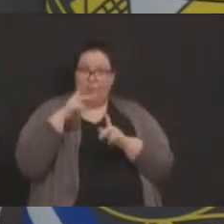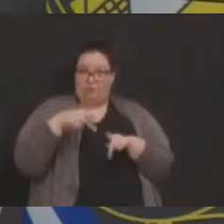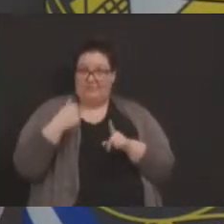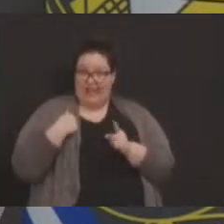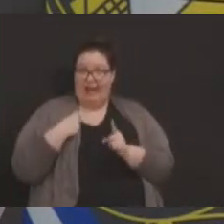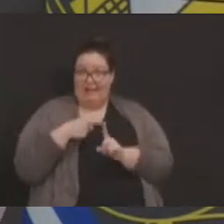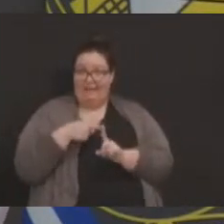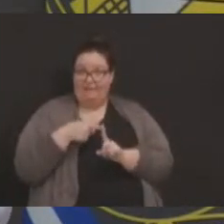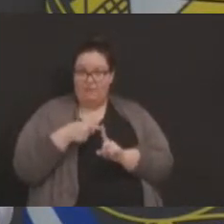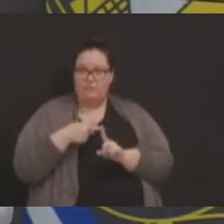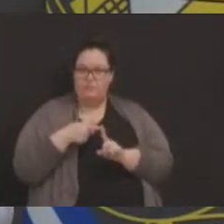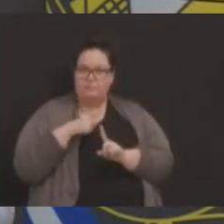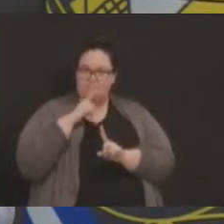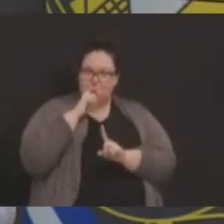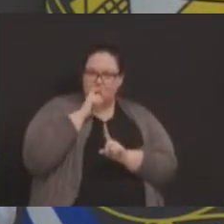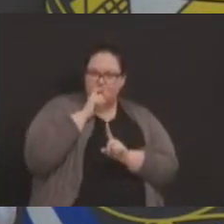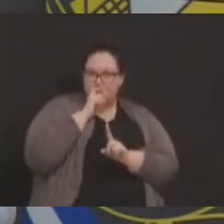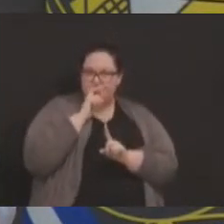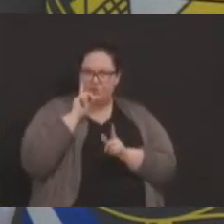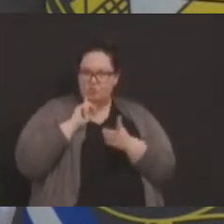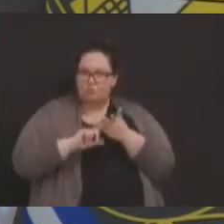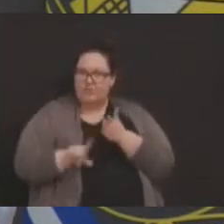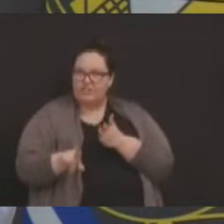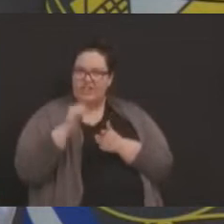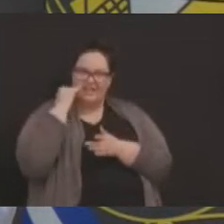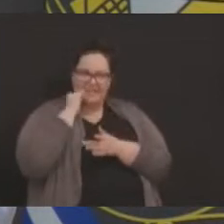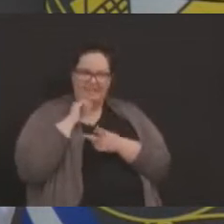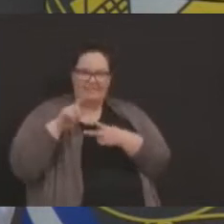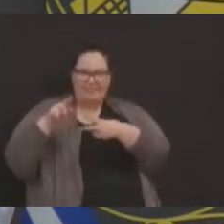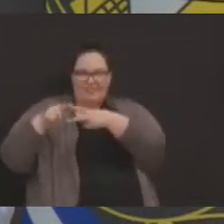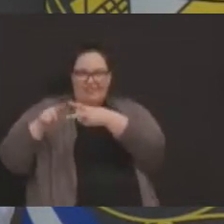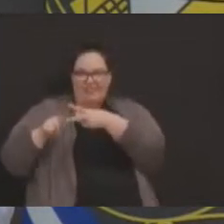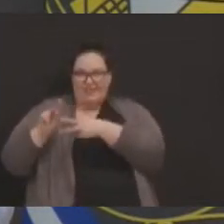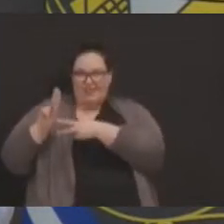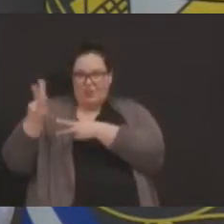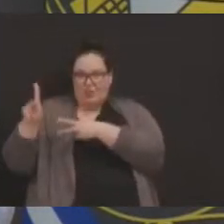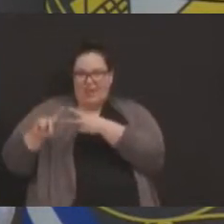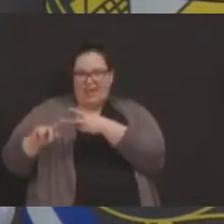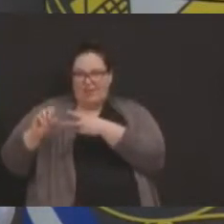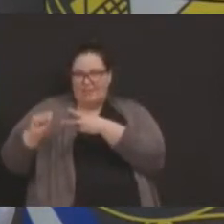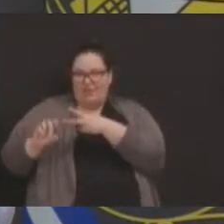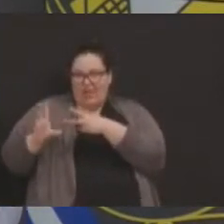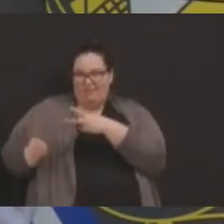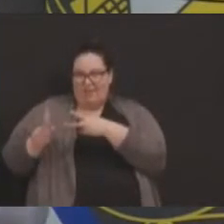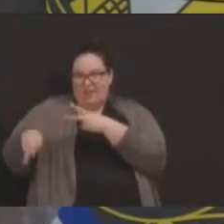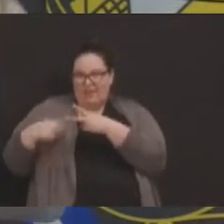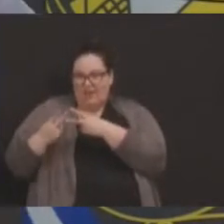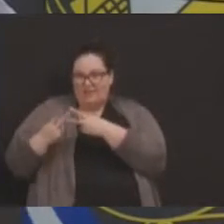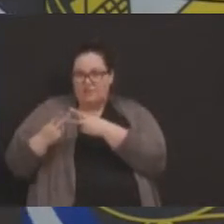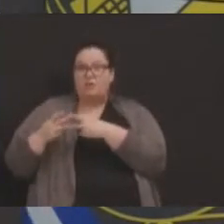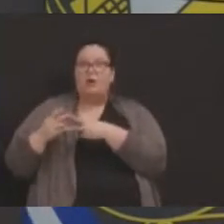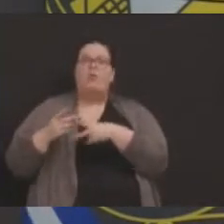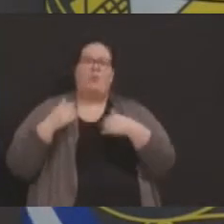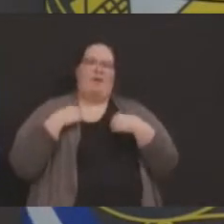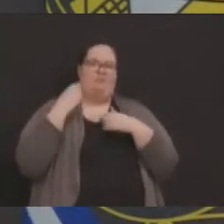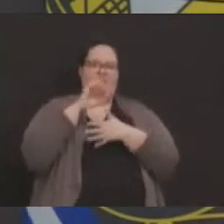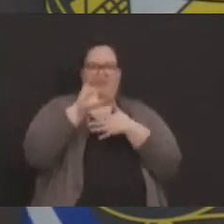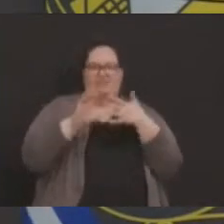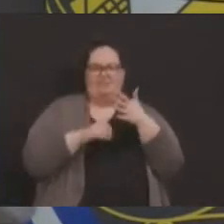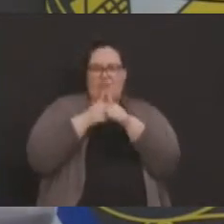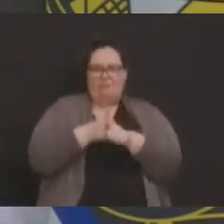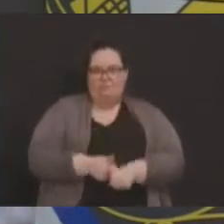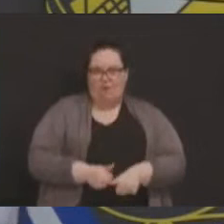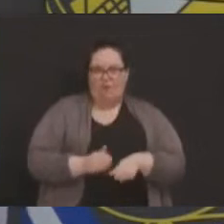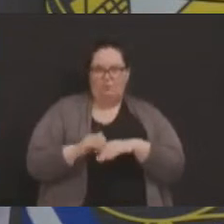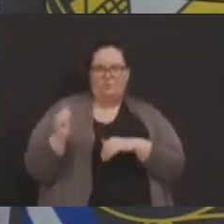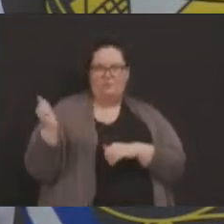I'm not sure if we have any outstanding right now, but certainly our conversations, again, my conversations with my colleagues yesterday with the